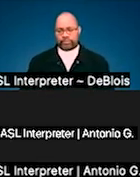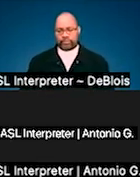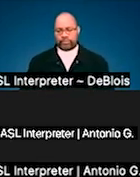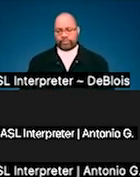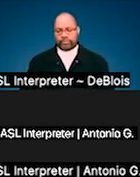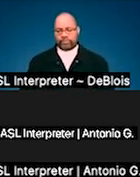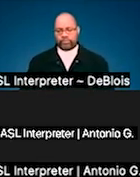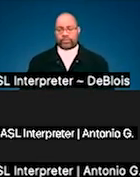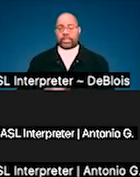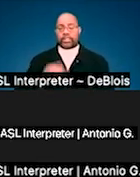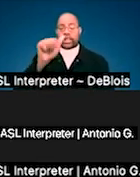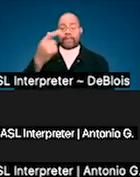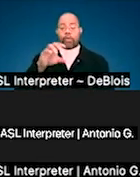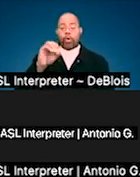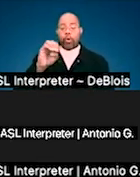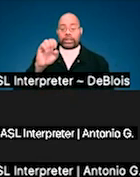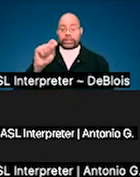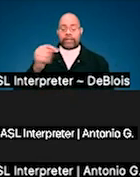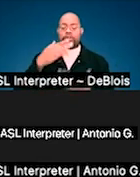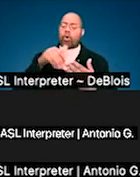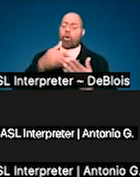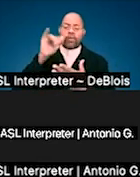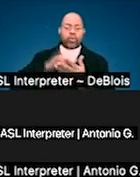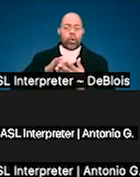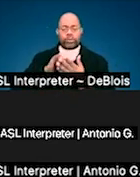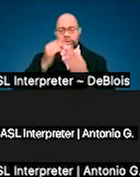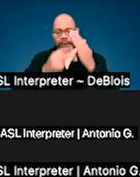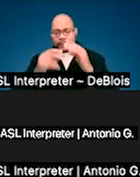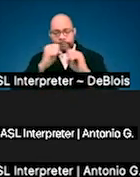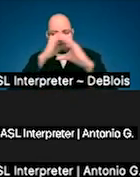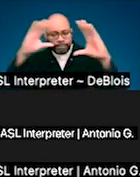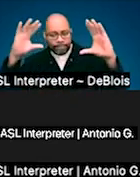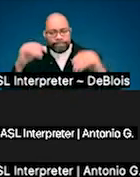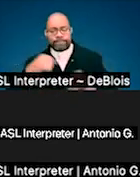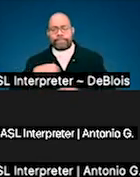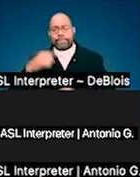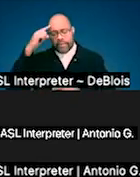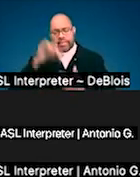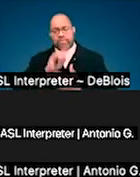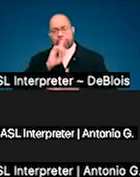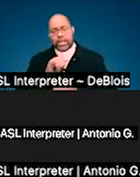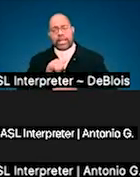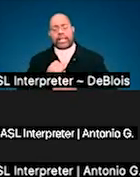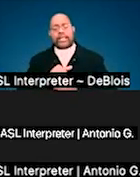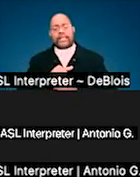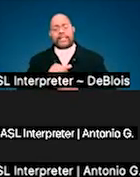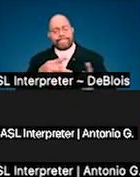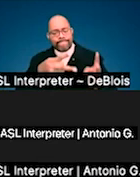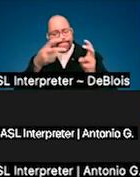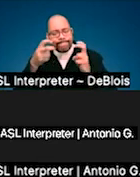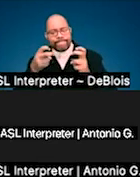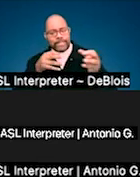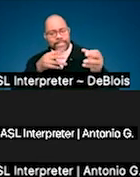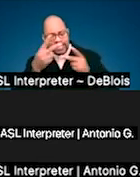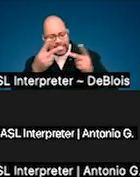This is Jessica from OET. Thank you all so much for those insights. I think they really draw out some of those barriers across